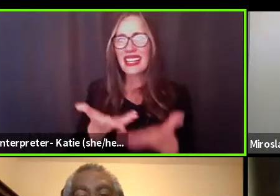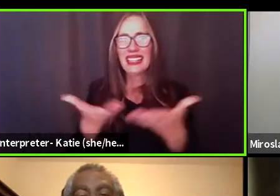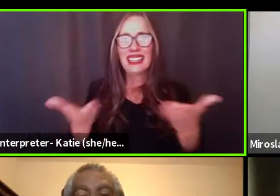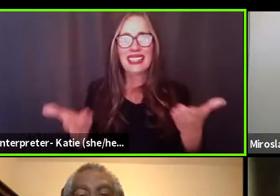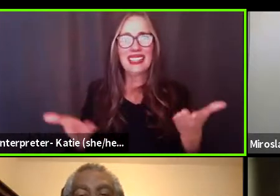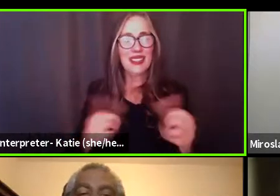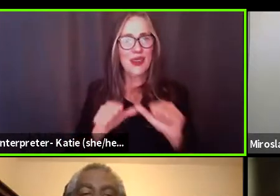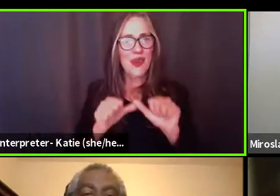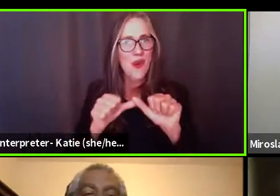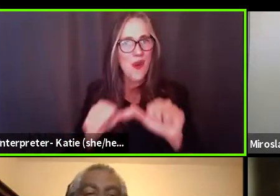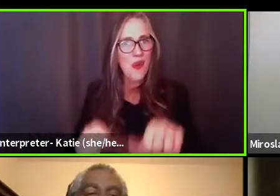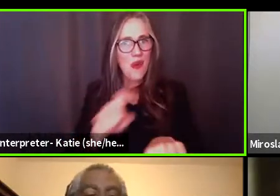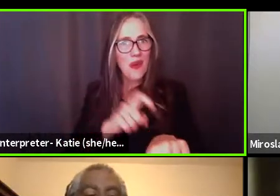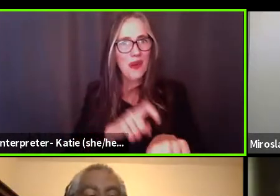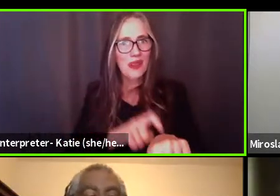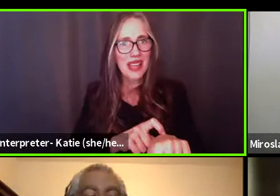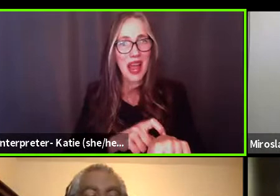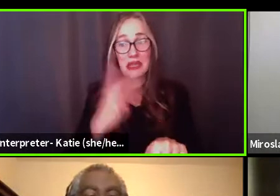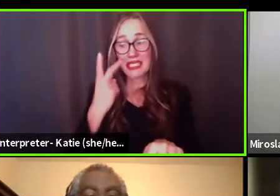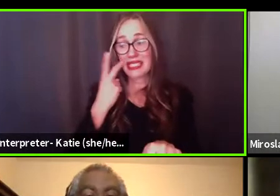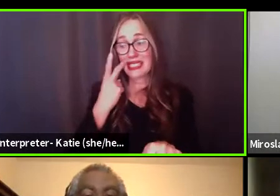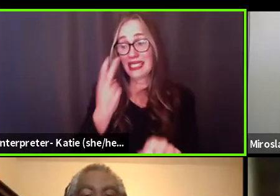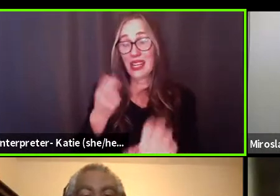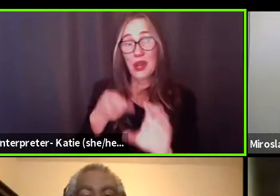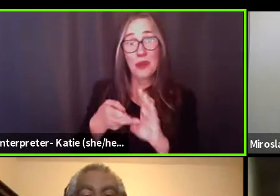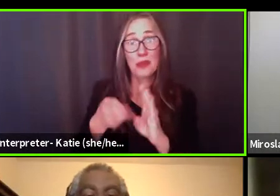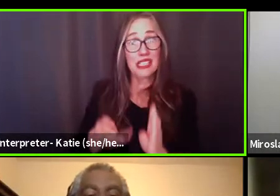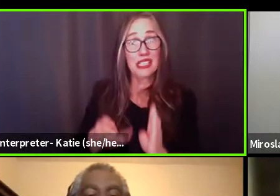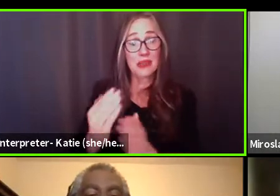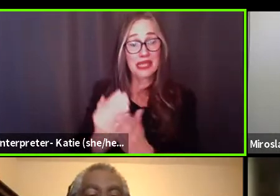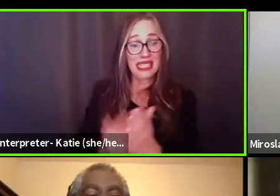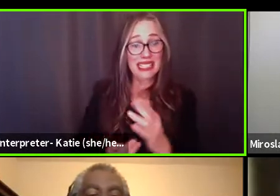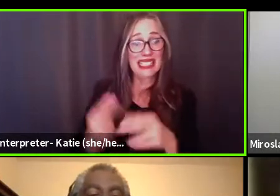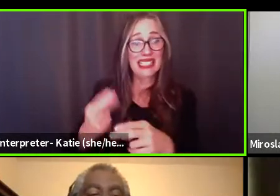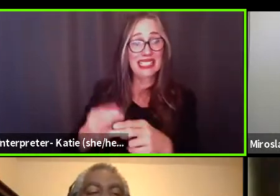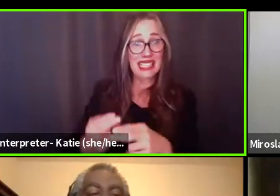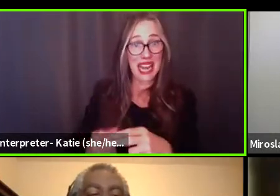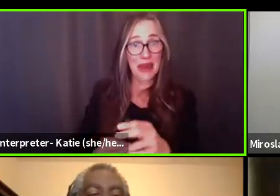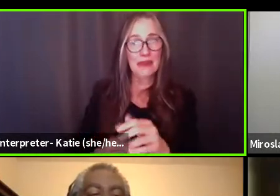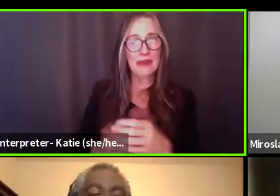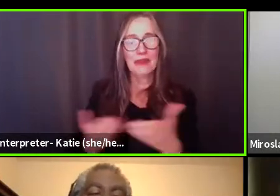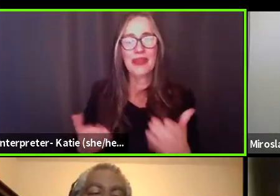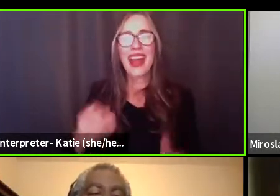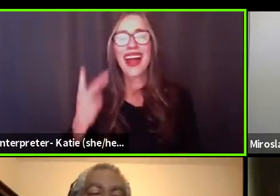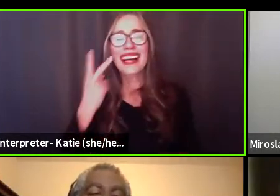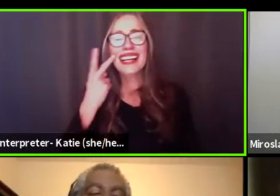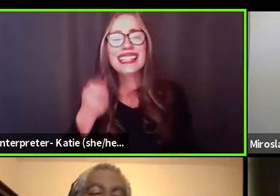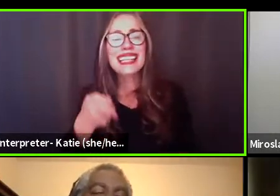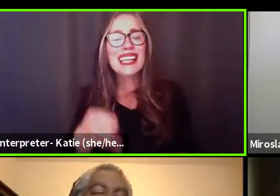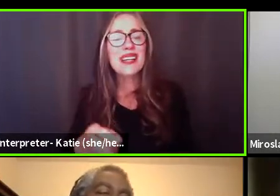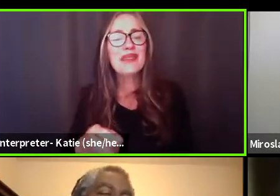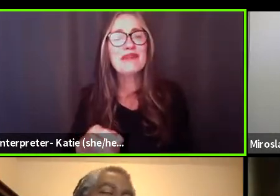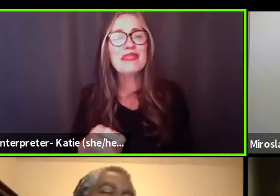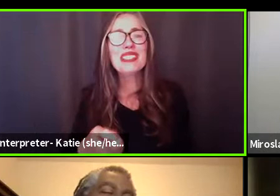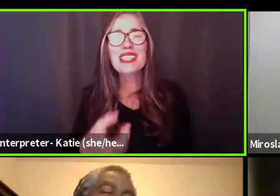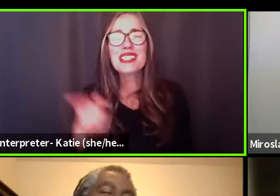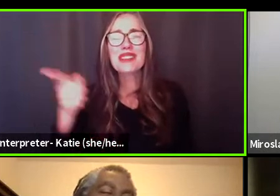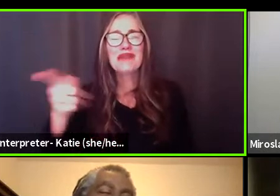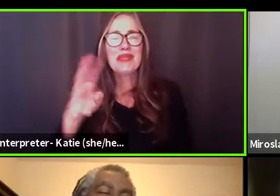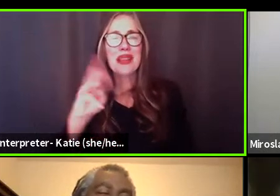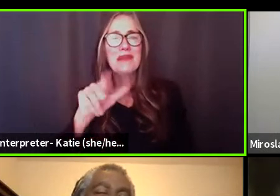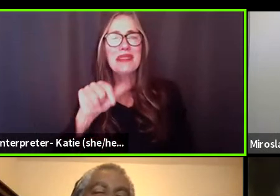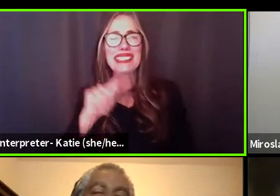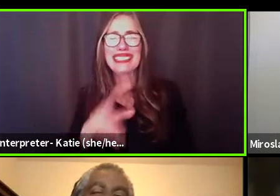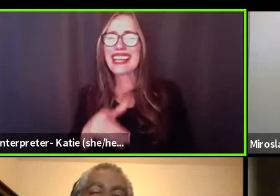least on the on the participants list oh there he's there he's just caffeinated and